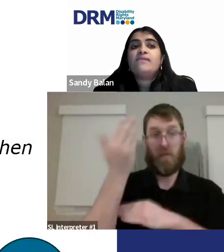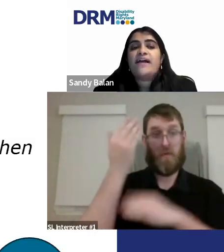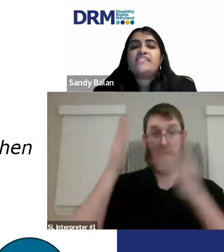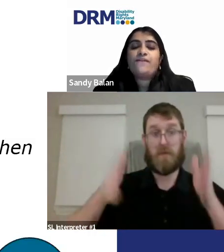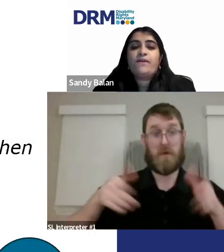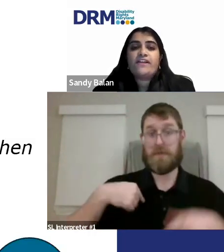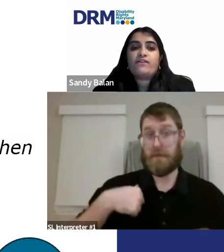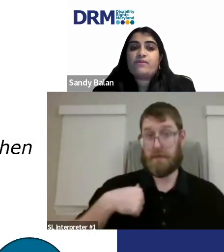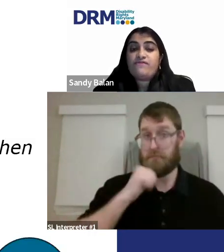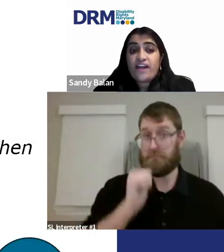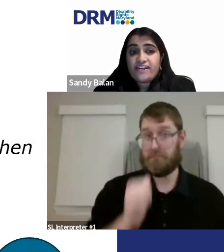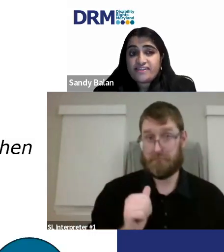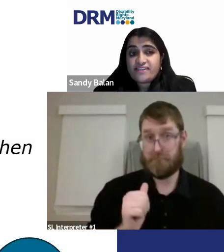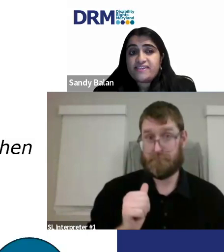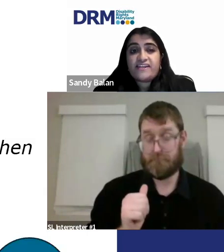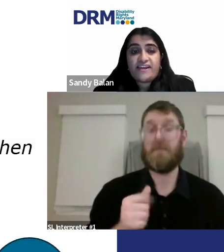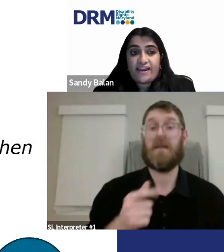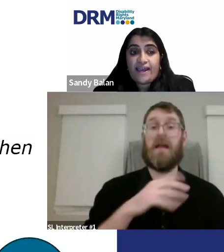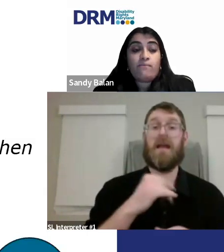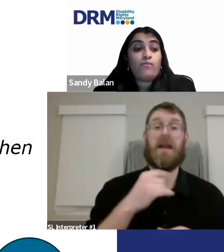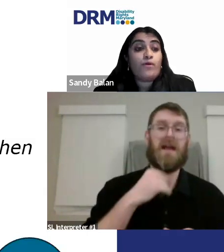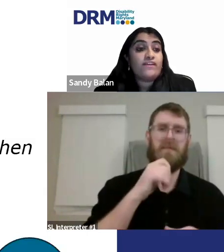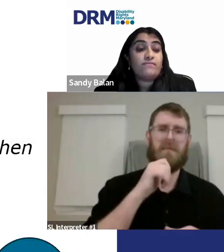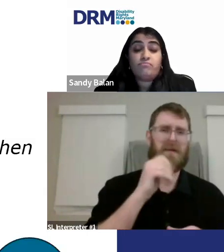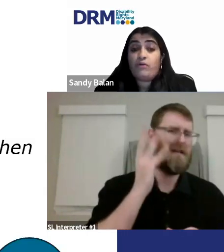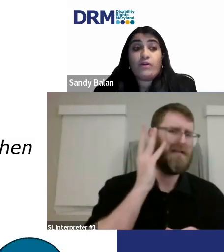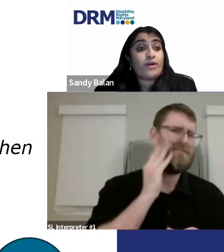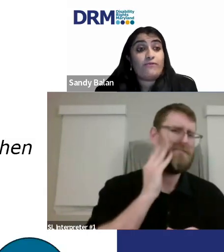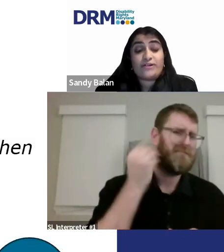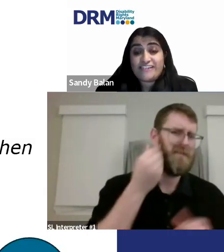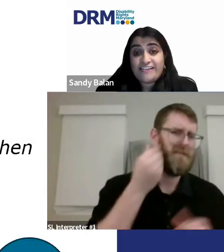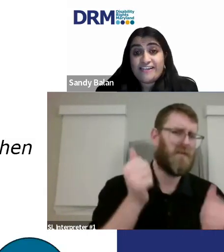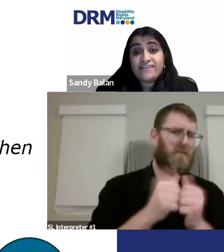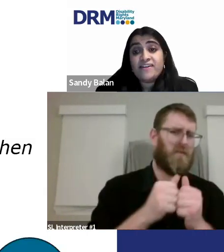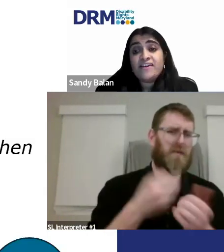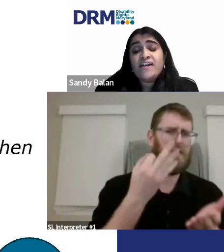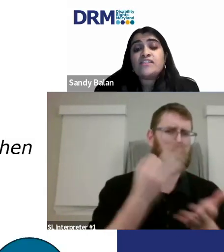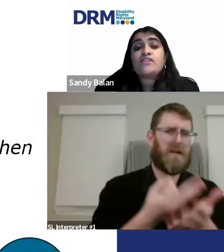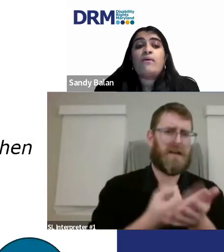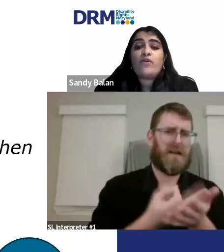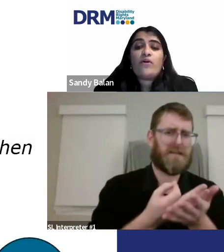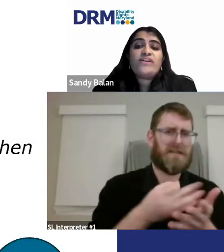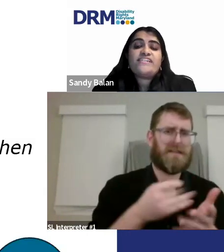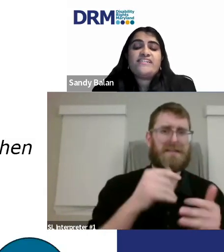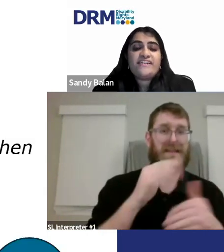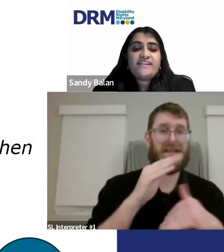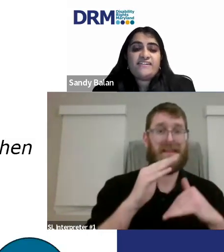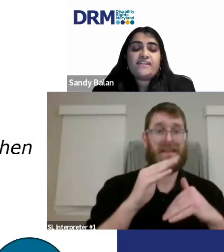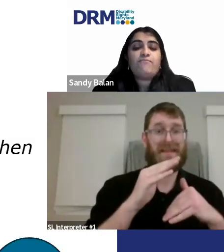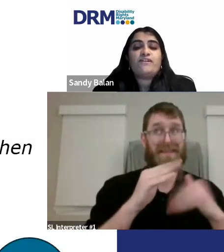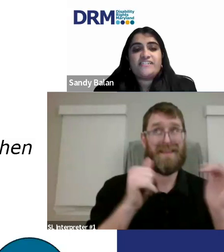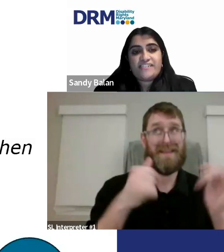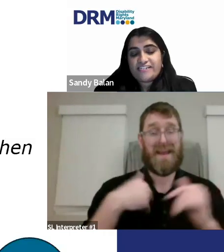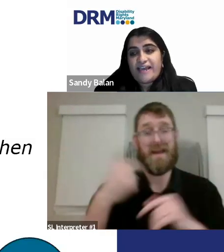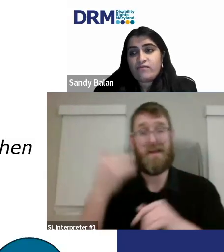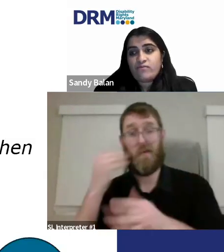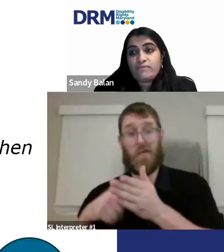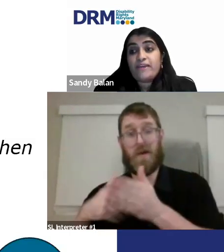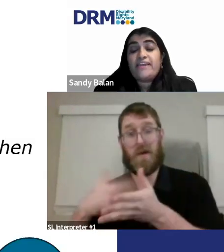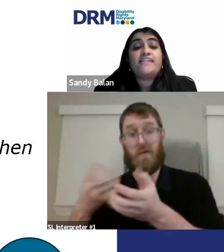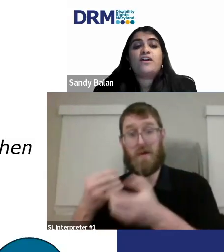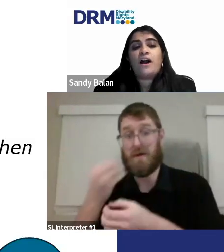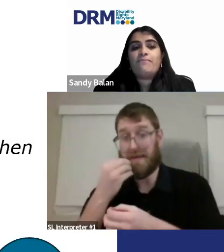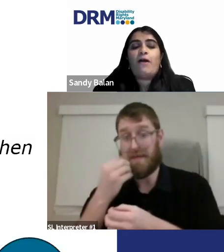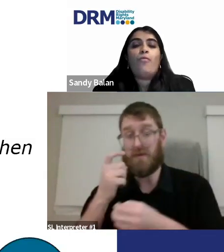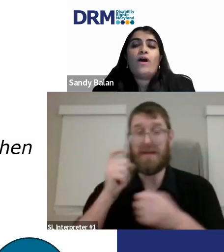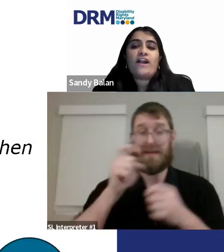additionally, I'm less familiar with finances than I am with knowing what I want to eat. So I'm going to need someone to sit down